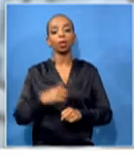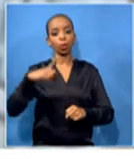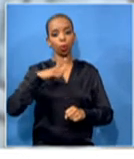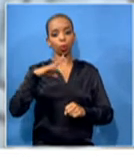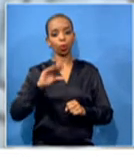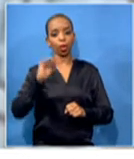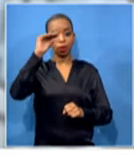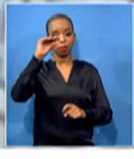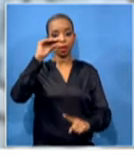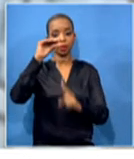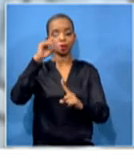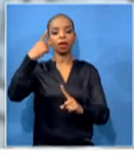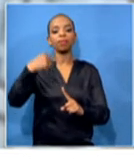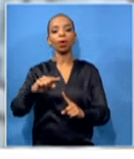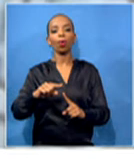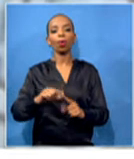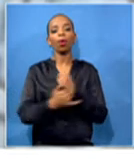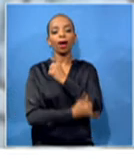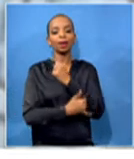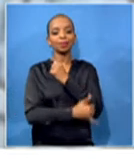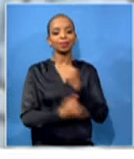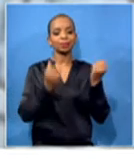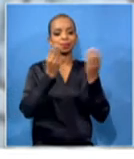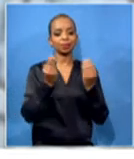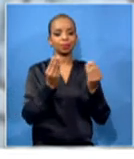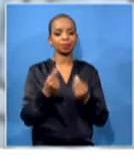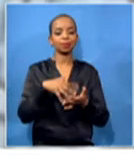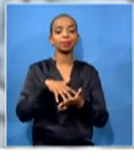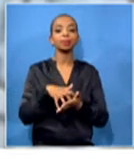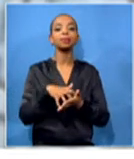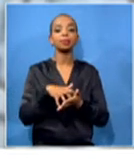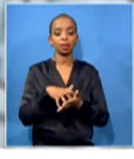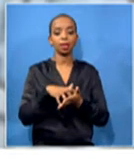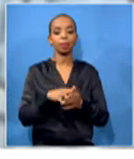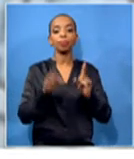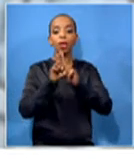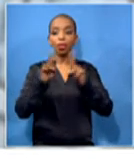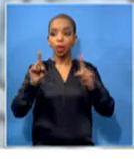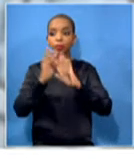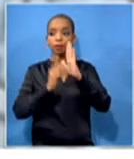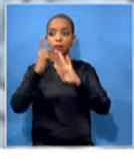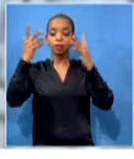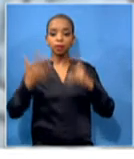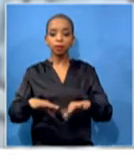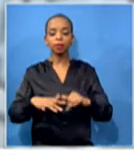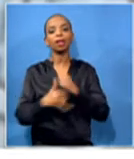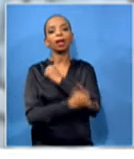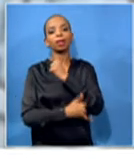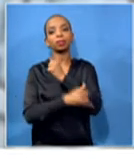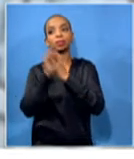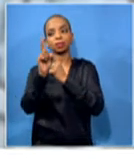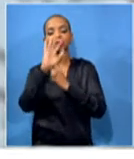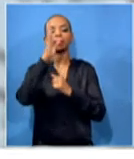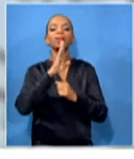income countries. The high income countries would then act as an inclusive international